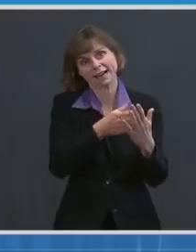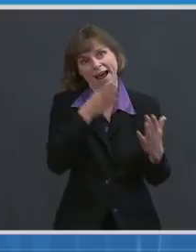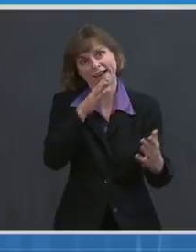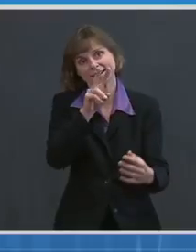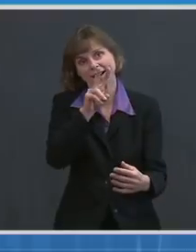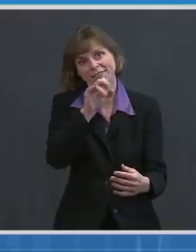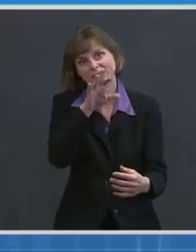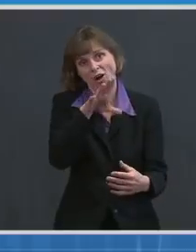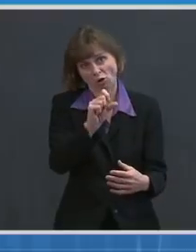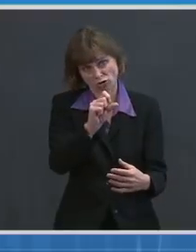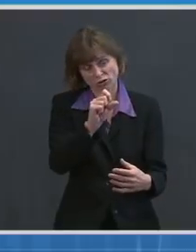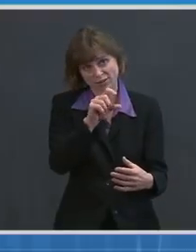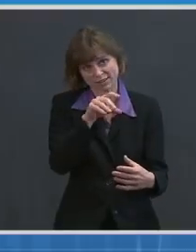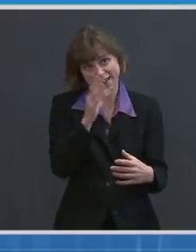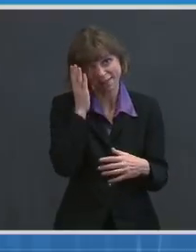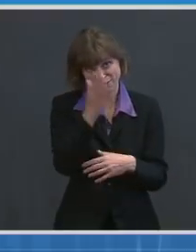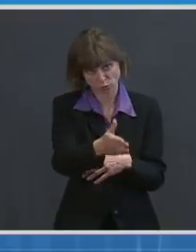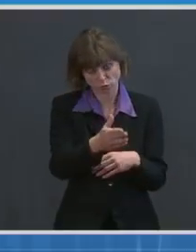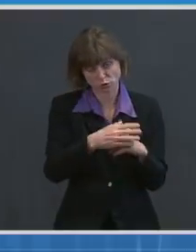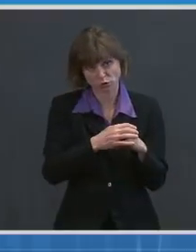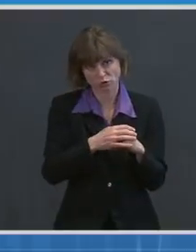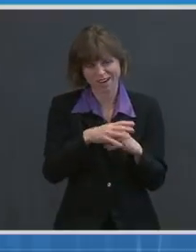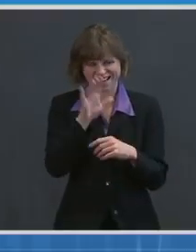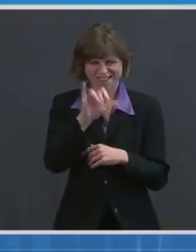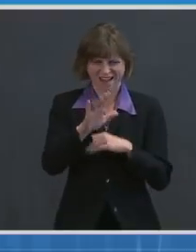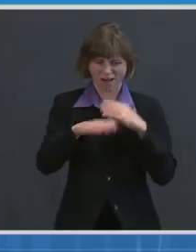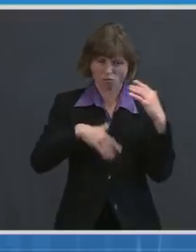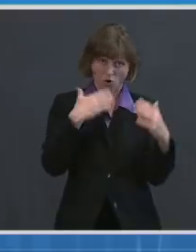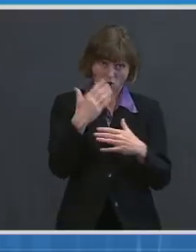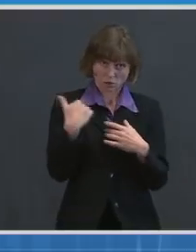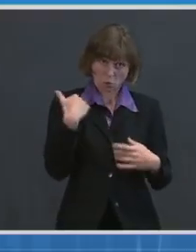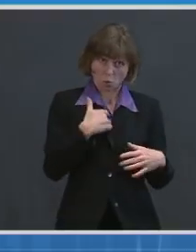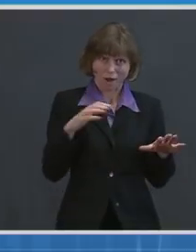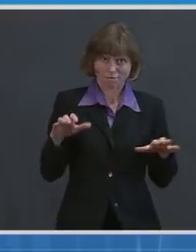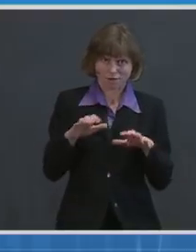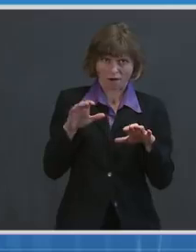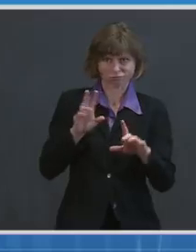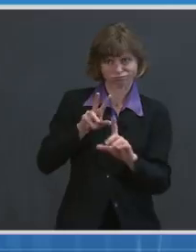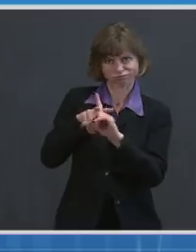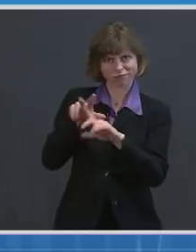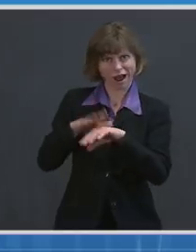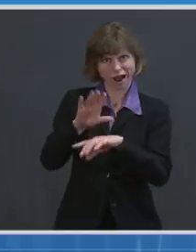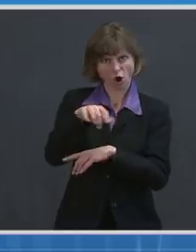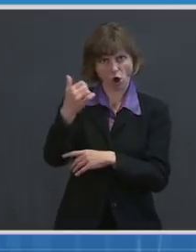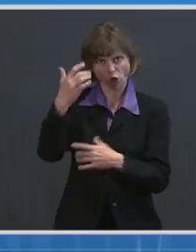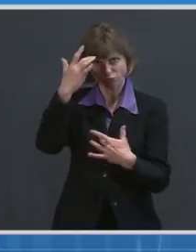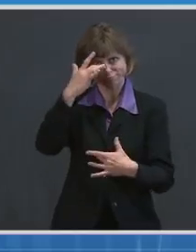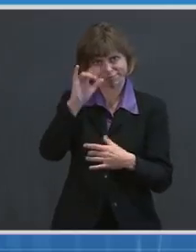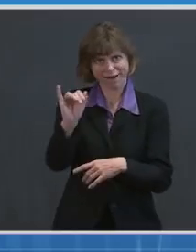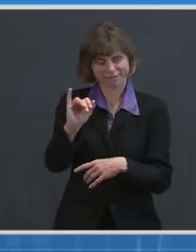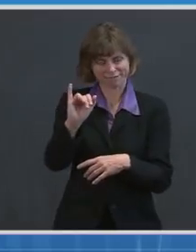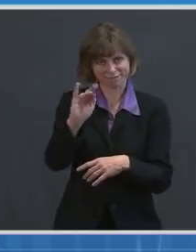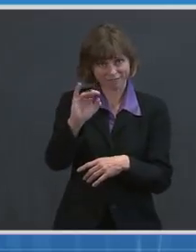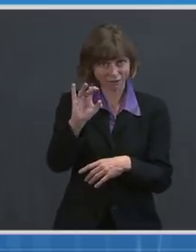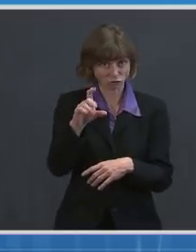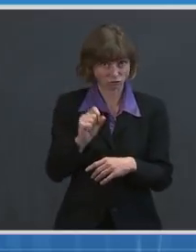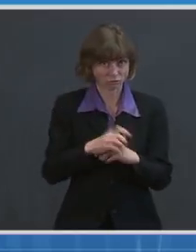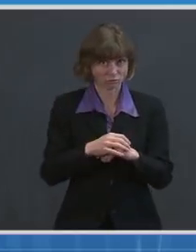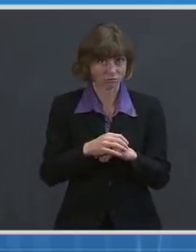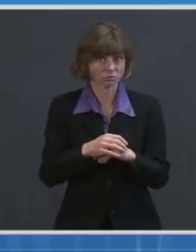will be a process that we have done with other infections, which I'll get to in a moment. And that is